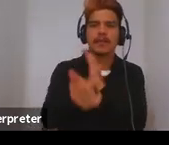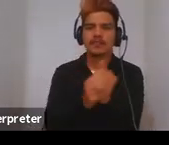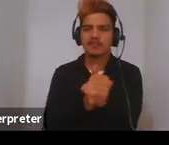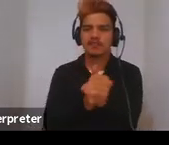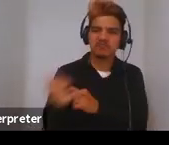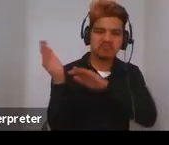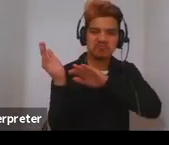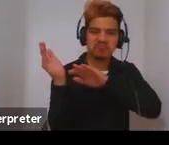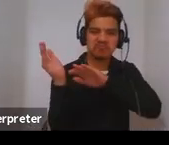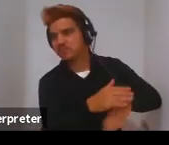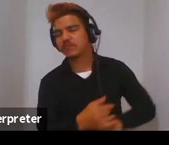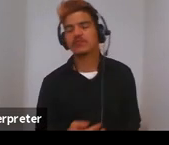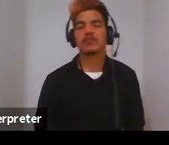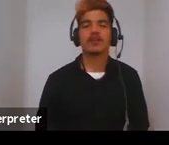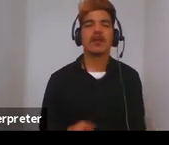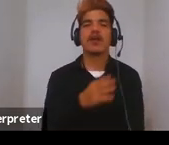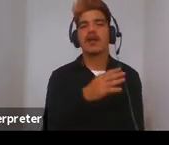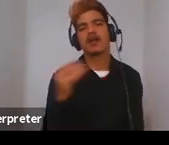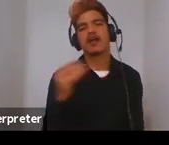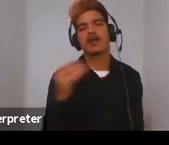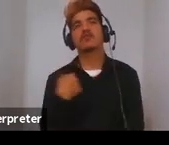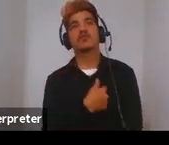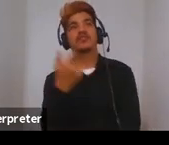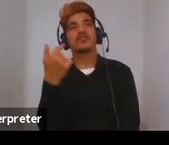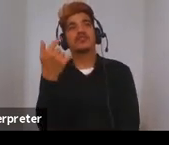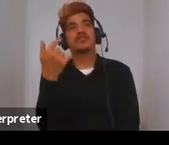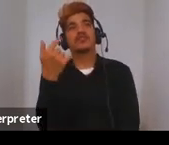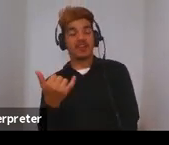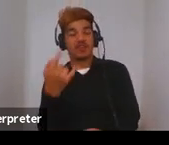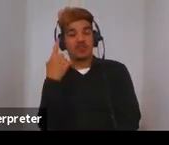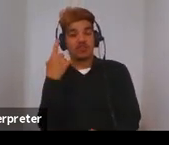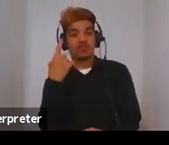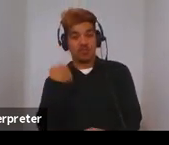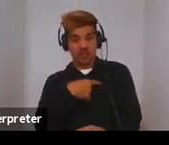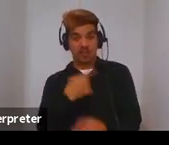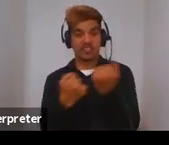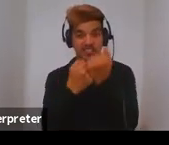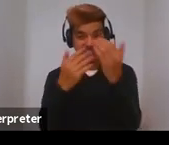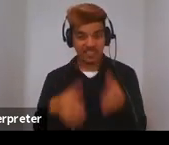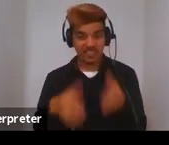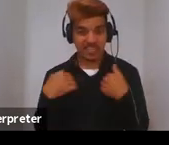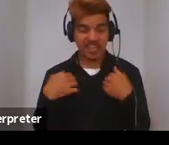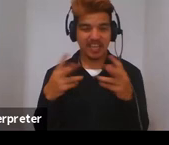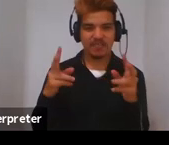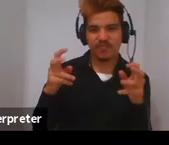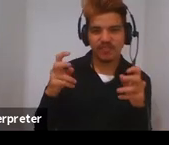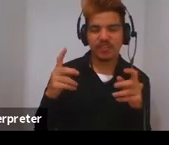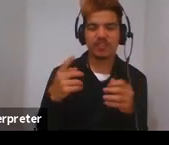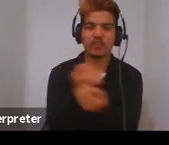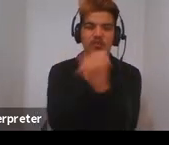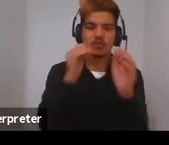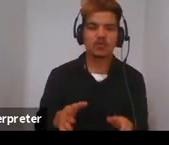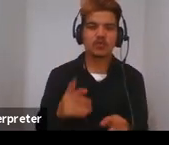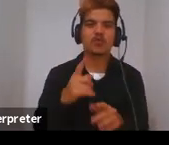them. And we now, even as advocates, have issues with the term survivor. What we really